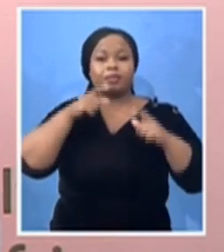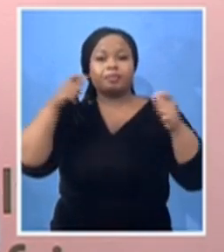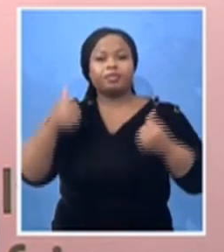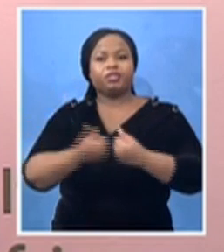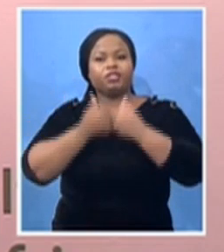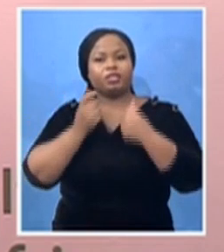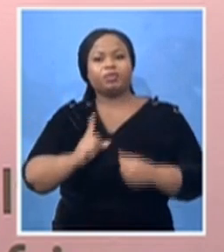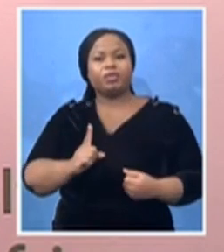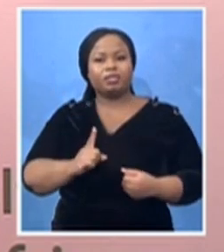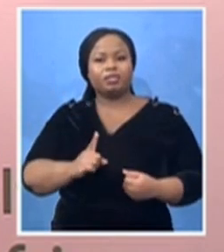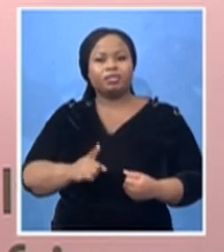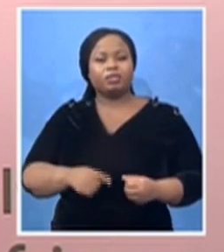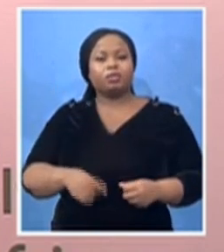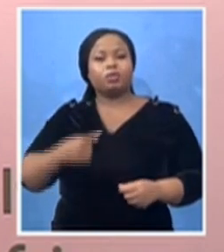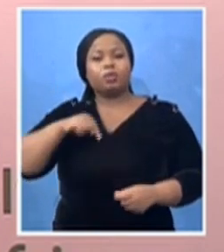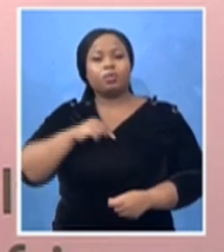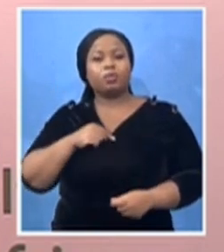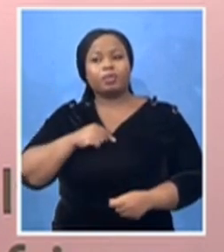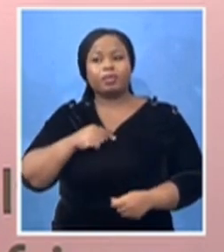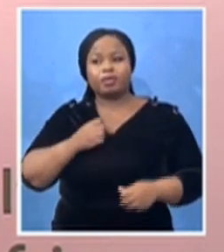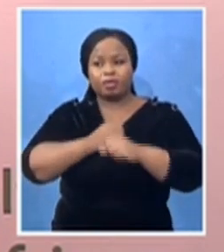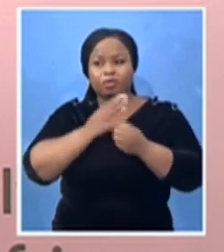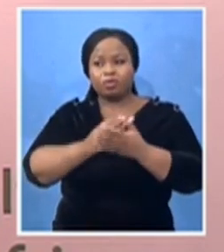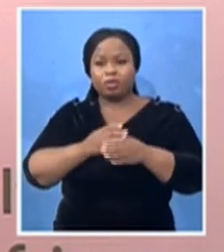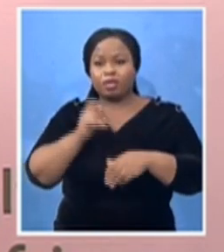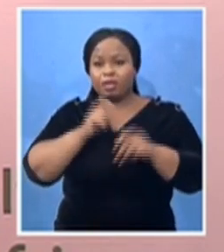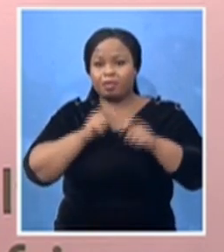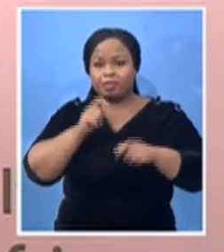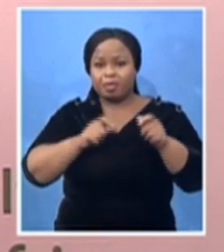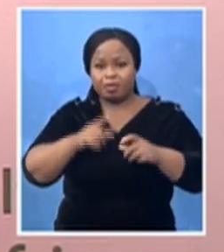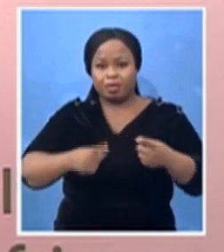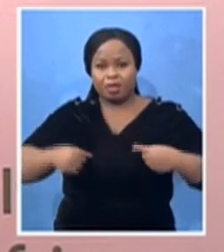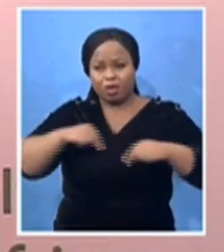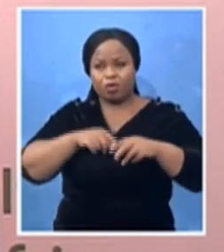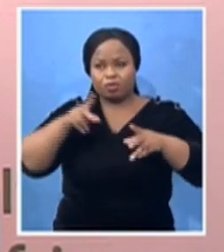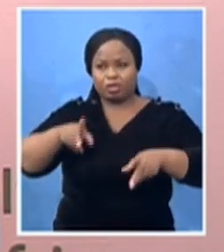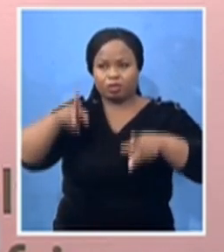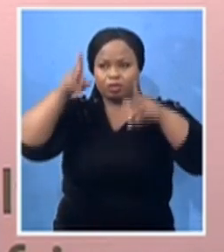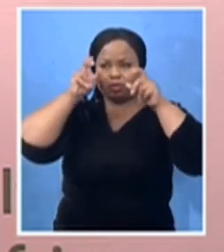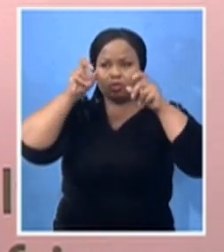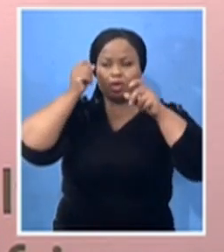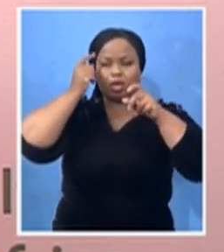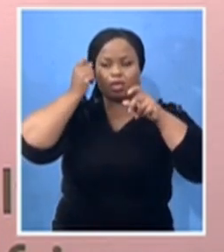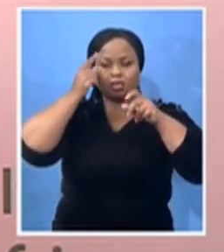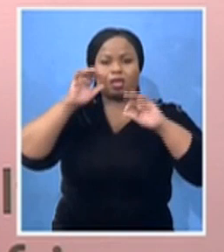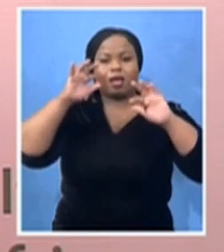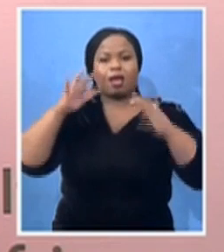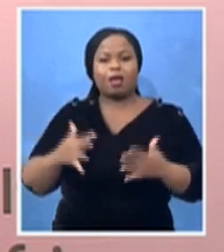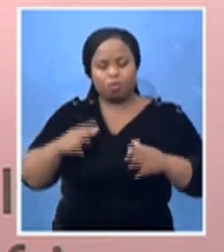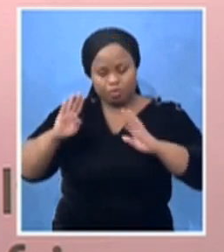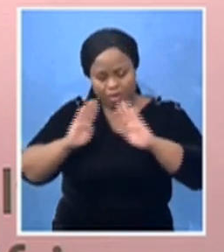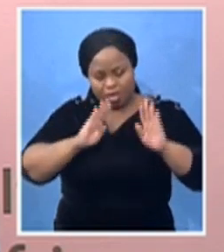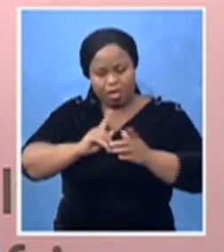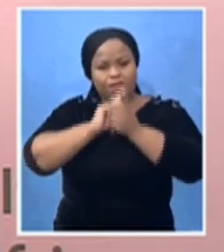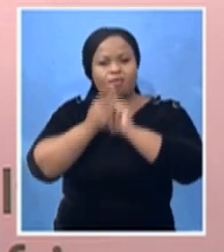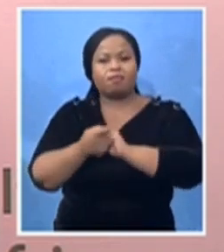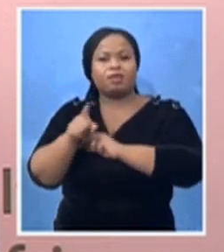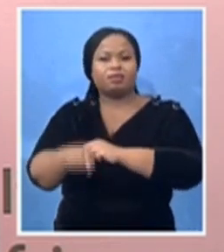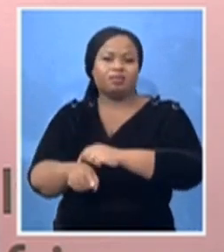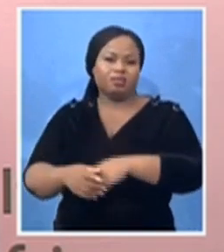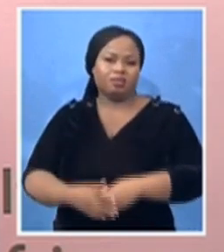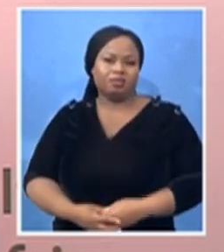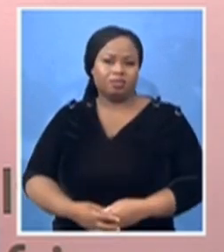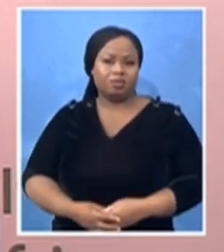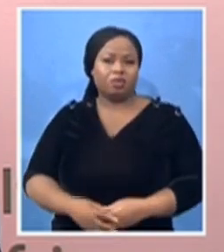to internalize the message of a change in behavior. A change in behavior that does not need to